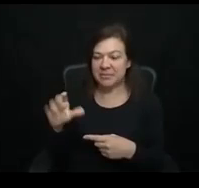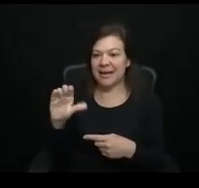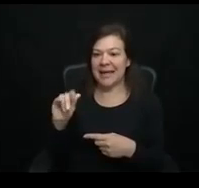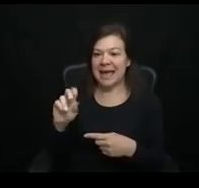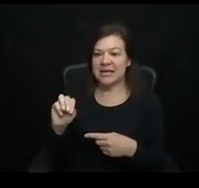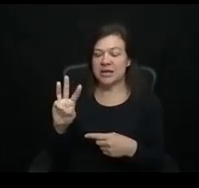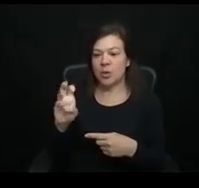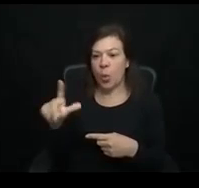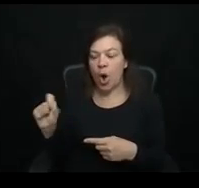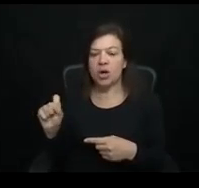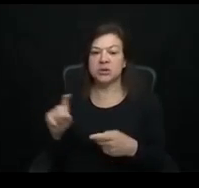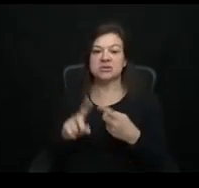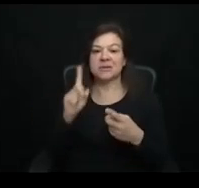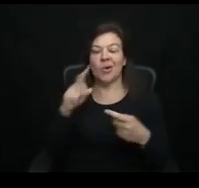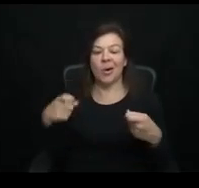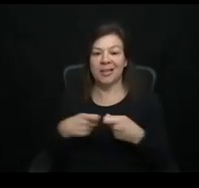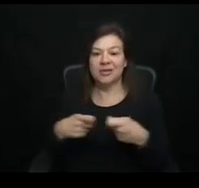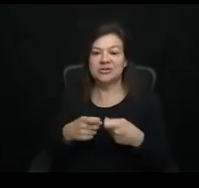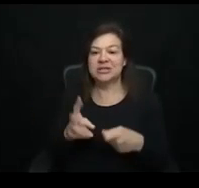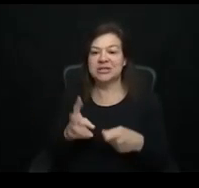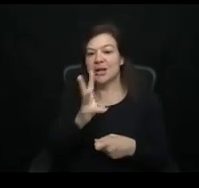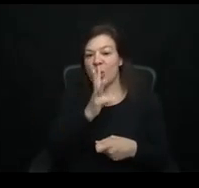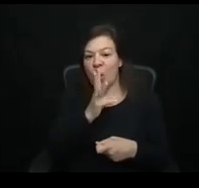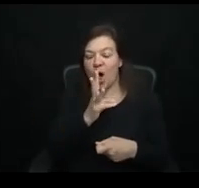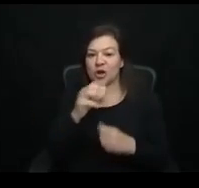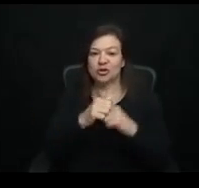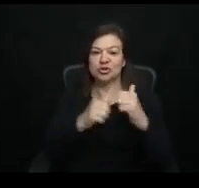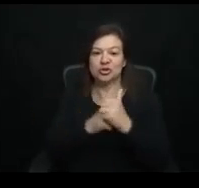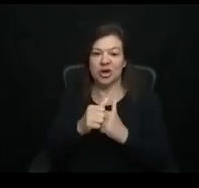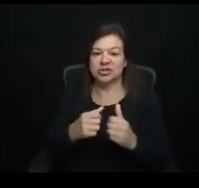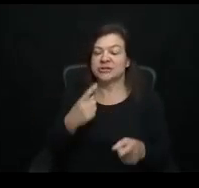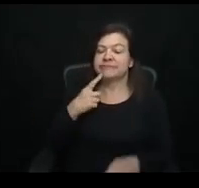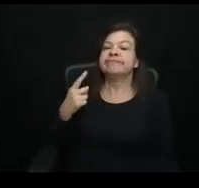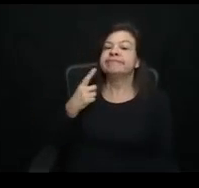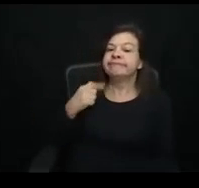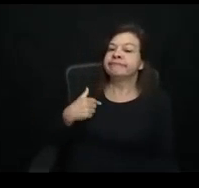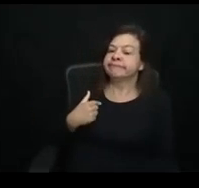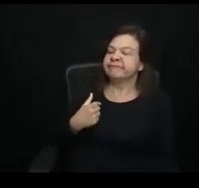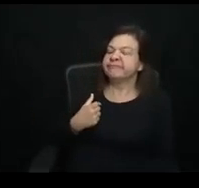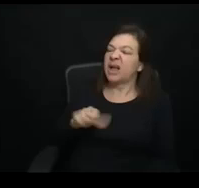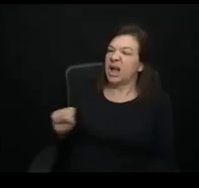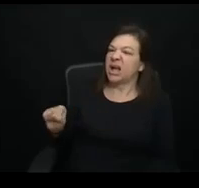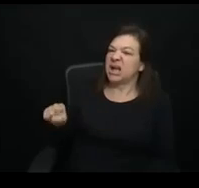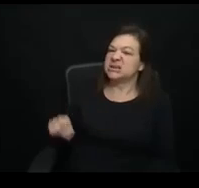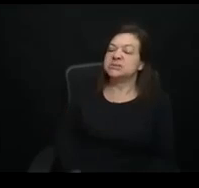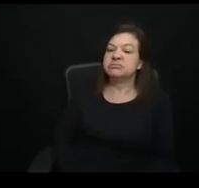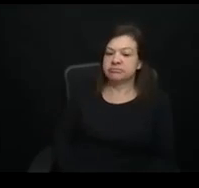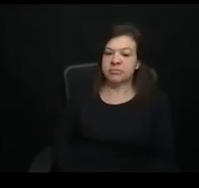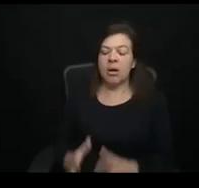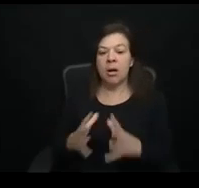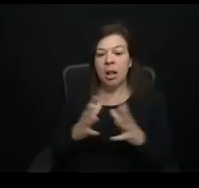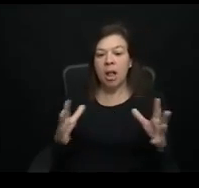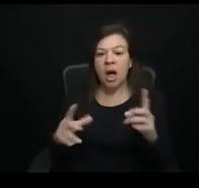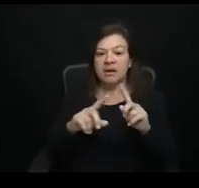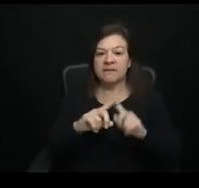including electricity, water, and structures? I'd say yes. It has been. There's a lot of moving parts, we call